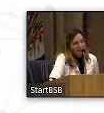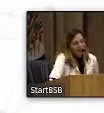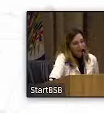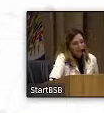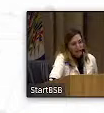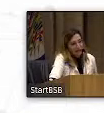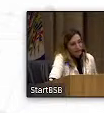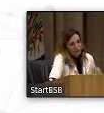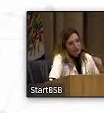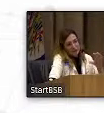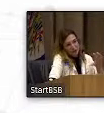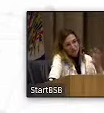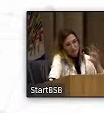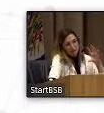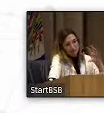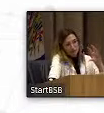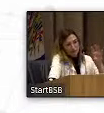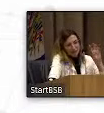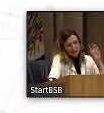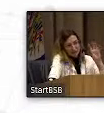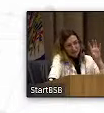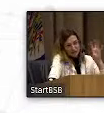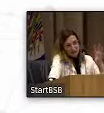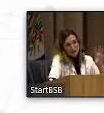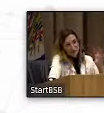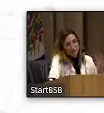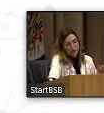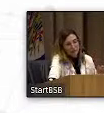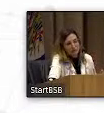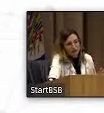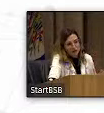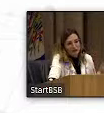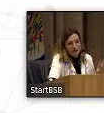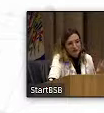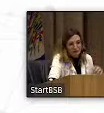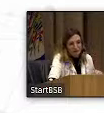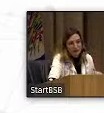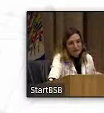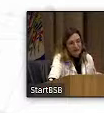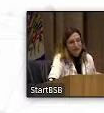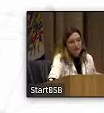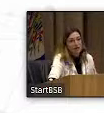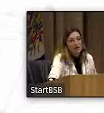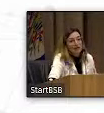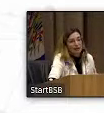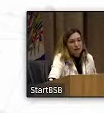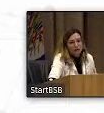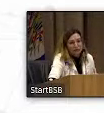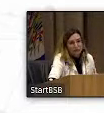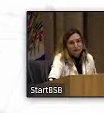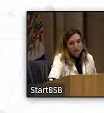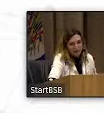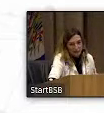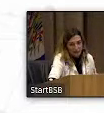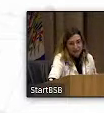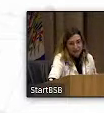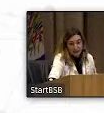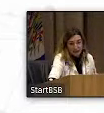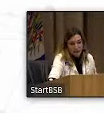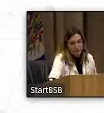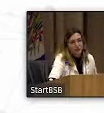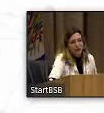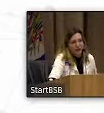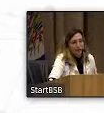risk. This whole region of the Lower Amazon and Tapajós,